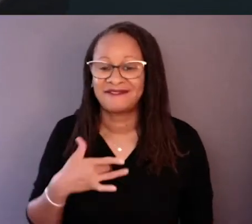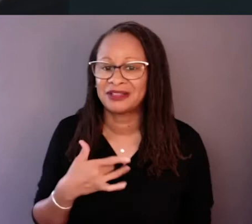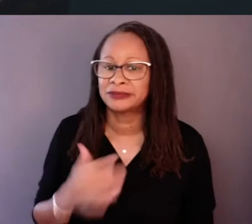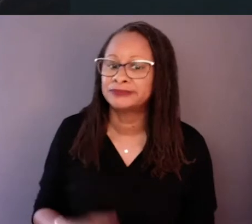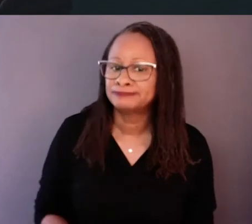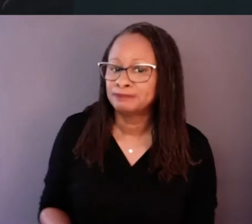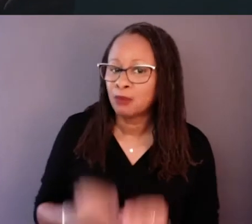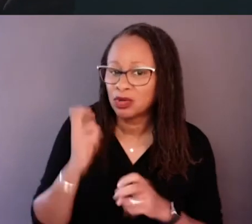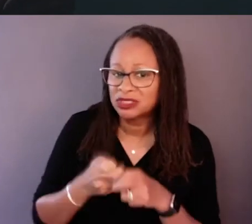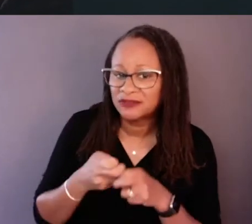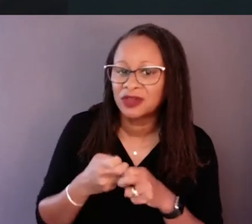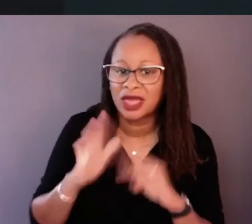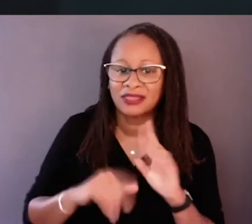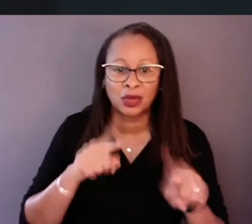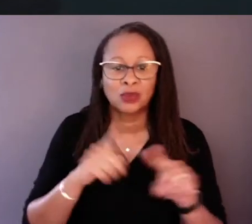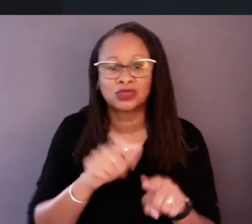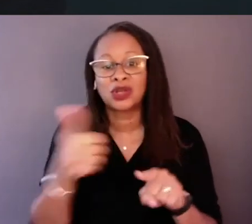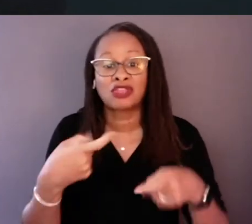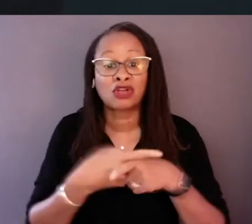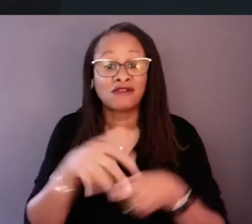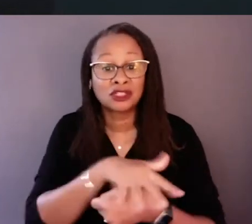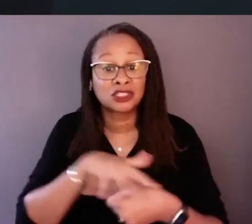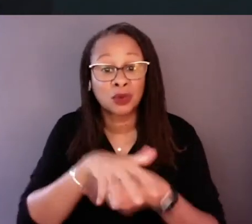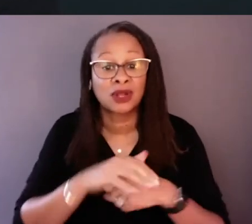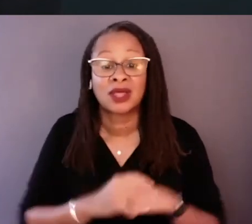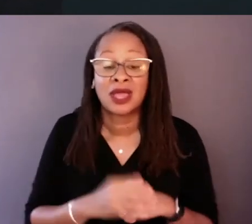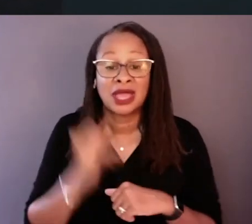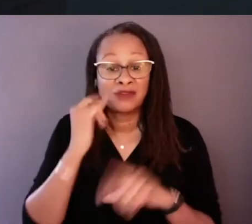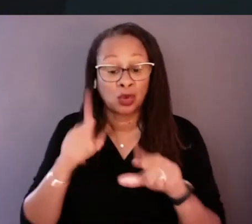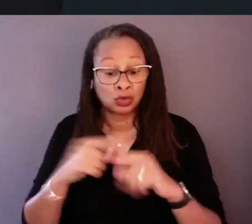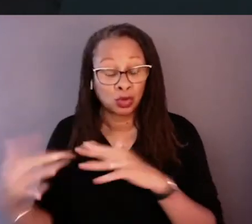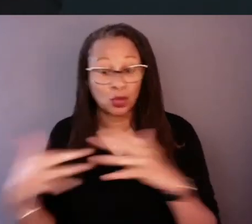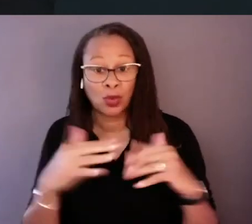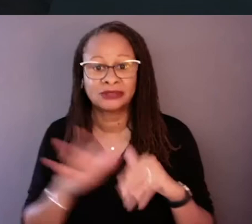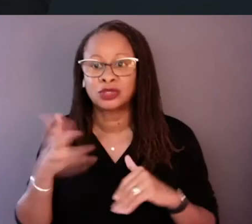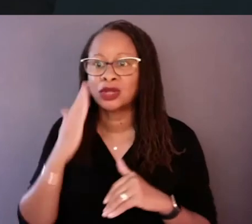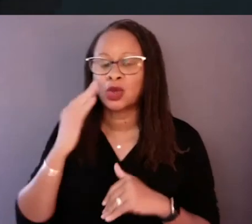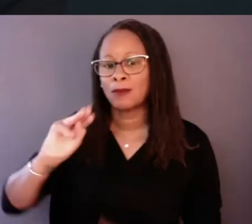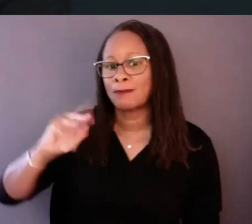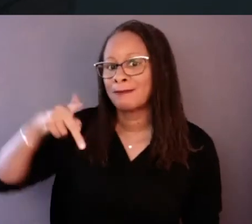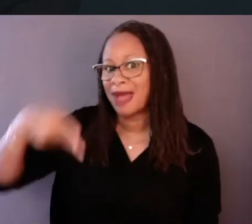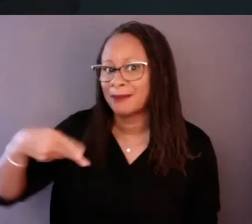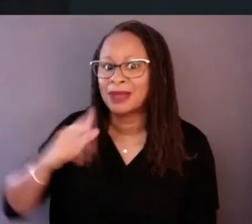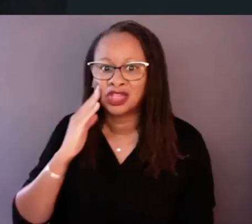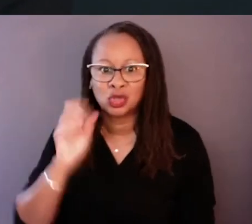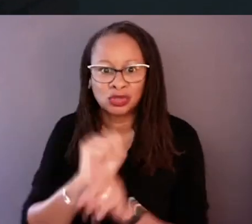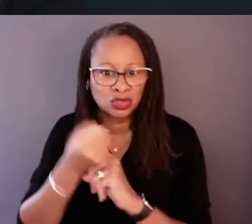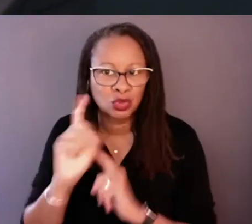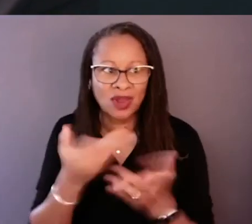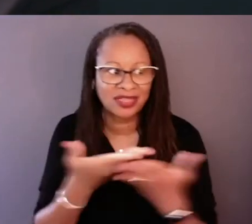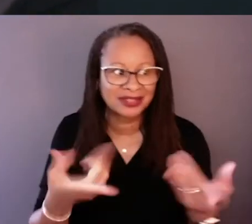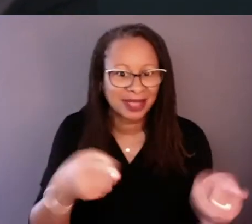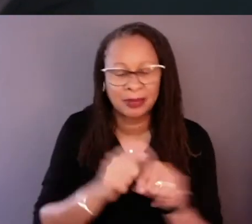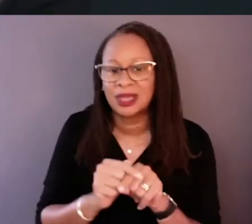even harder than going to another conflict zone. Because if you go to the war, you kind of know the map, you know the scenario, you know where things happen.